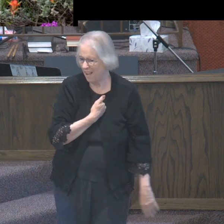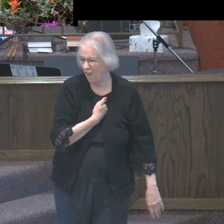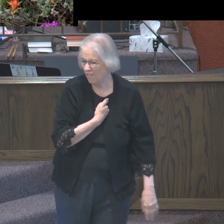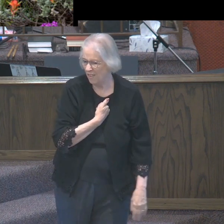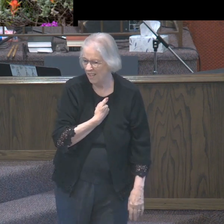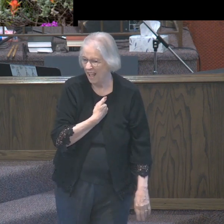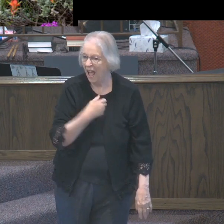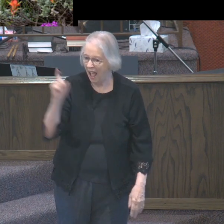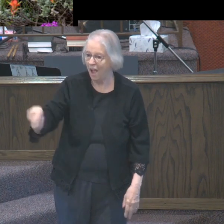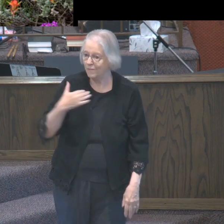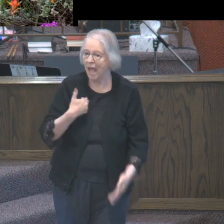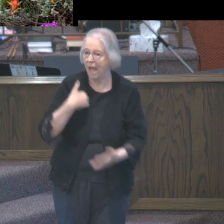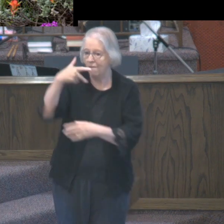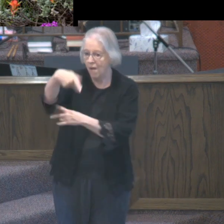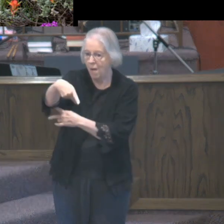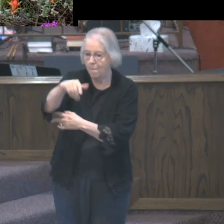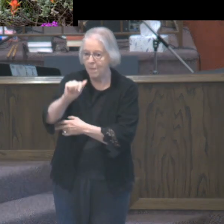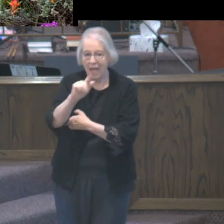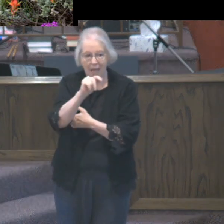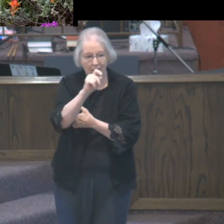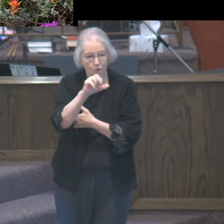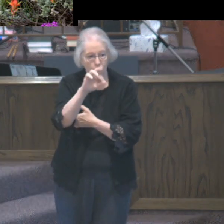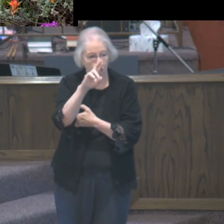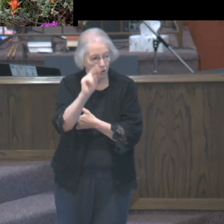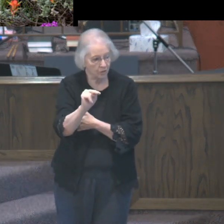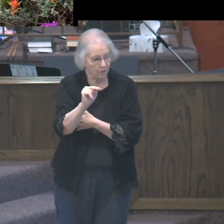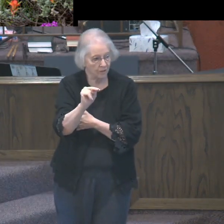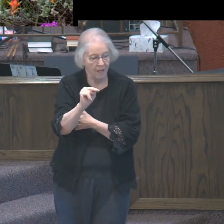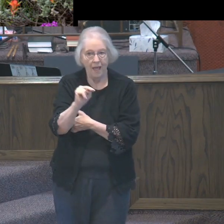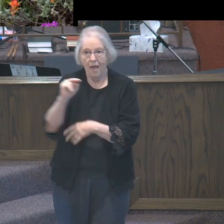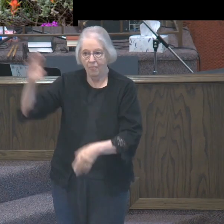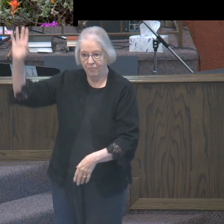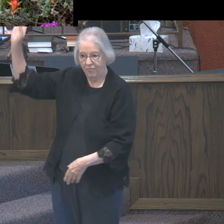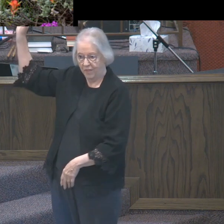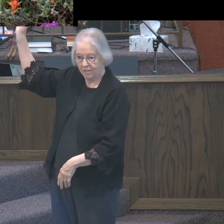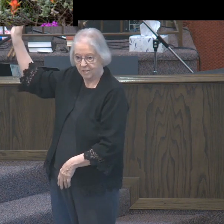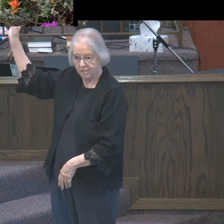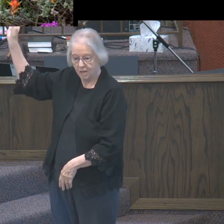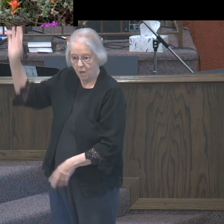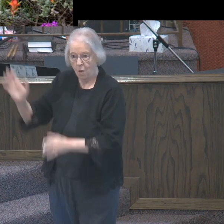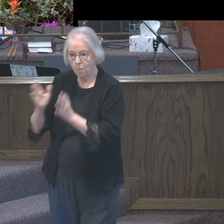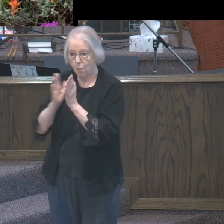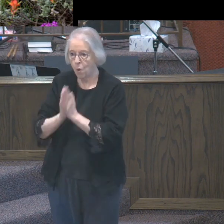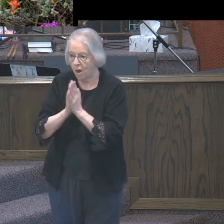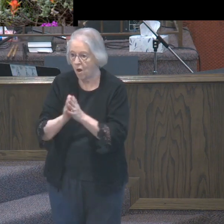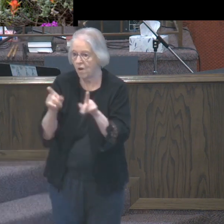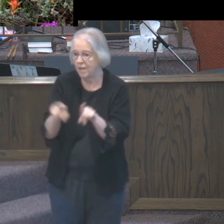Give God God's due. God, I love you for who you